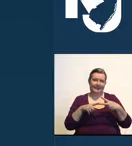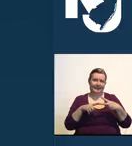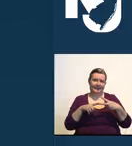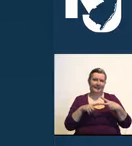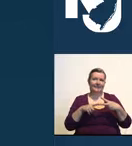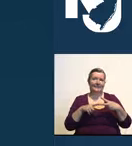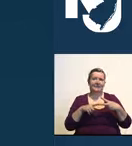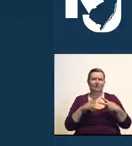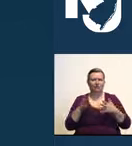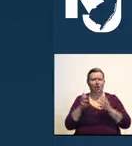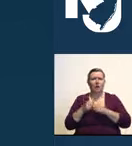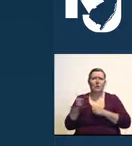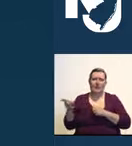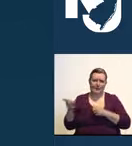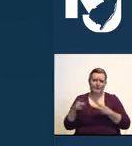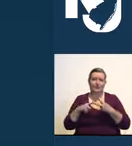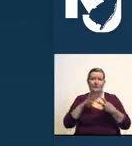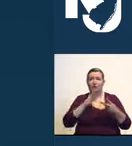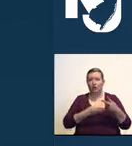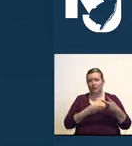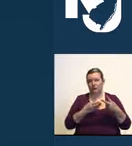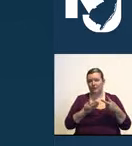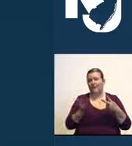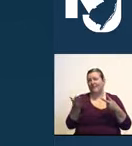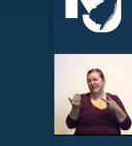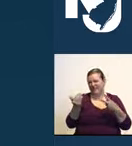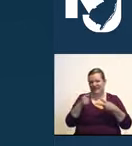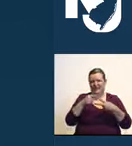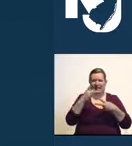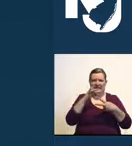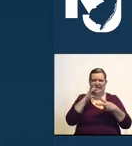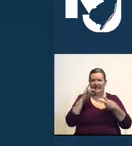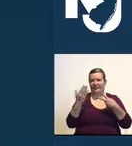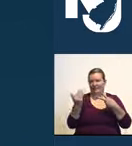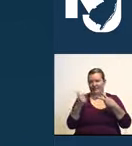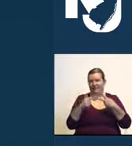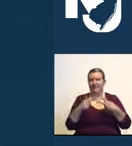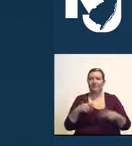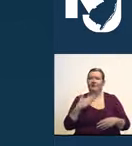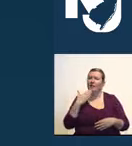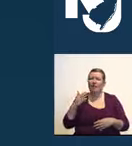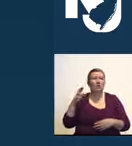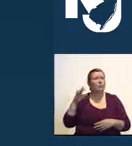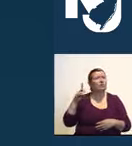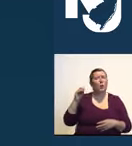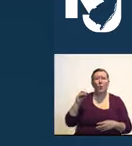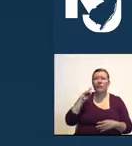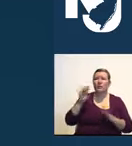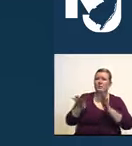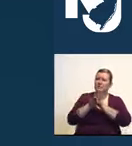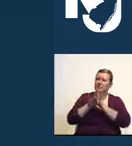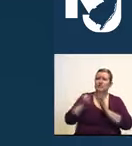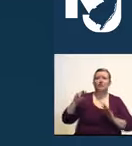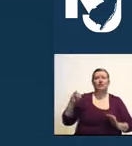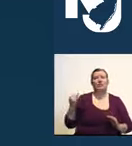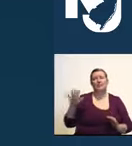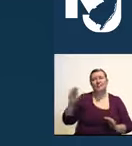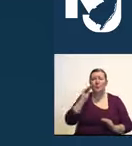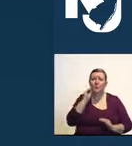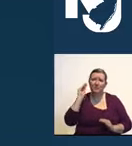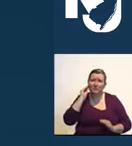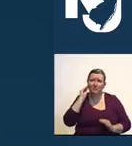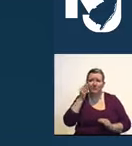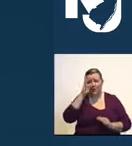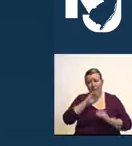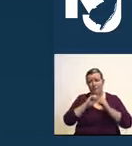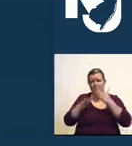who's 15, and they each carry on his legacy. We thank Ricardo for choosing to be a part of our New Jersey family. May God bless and